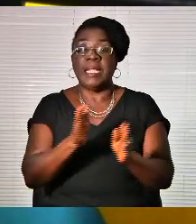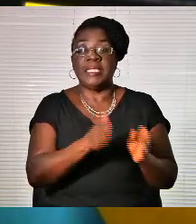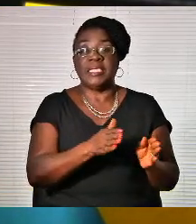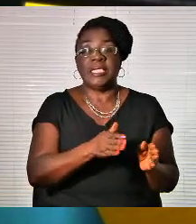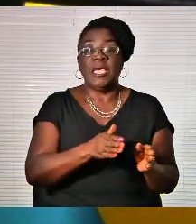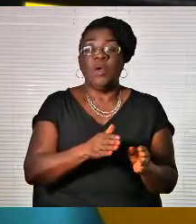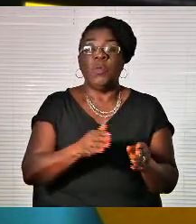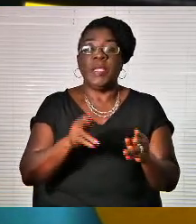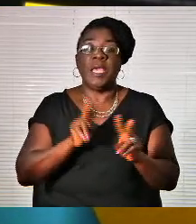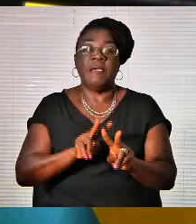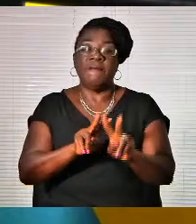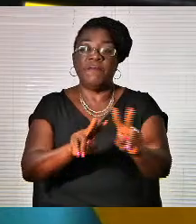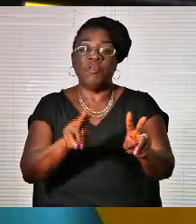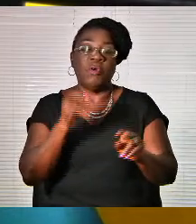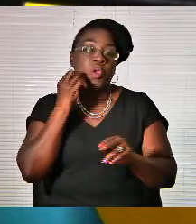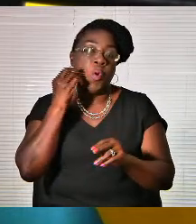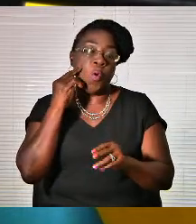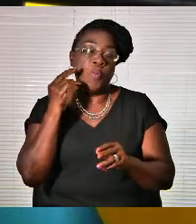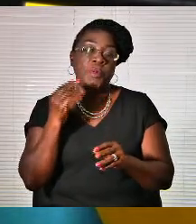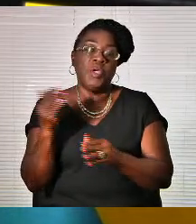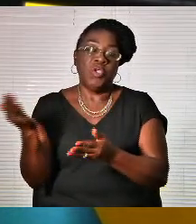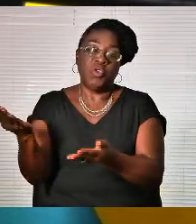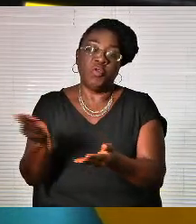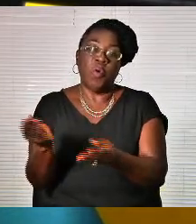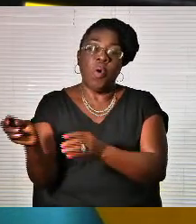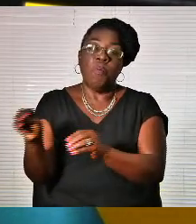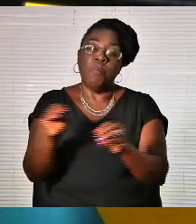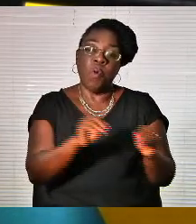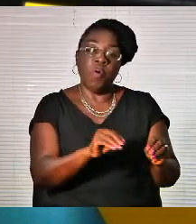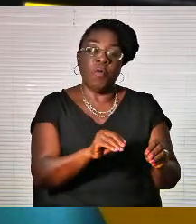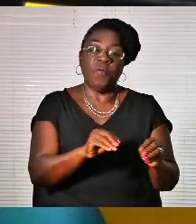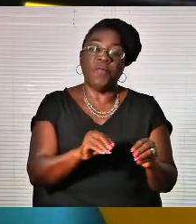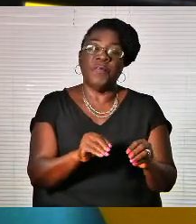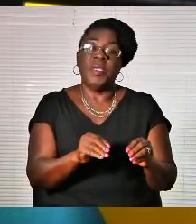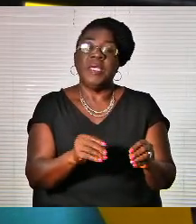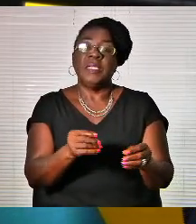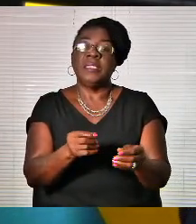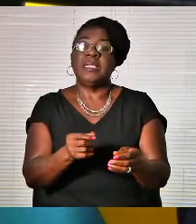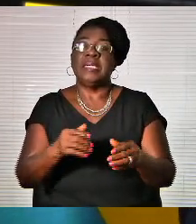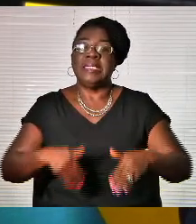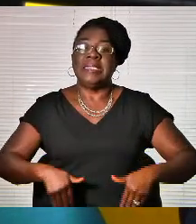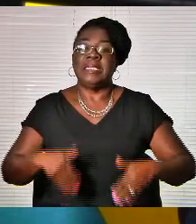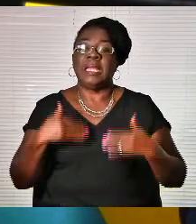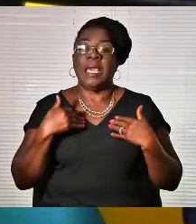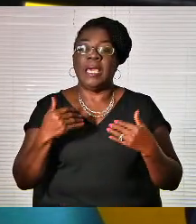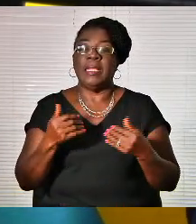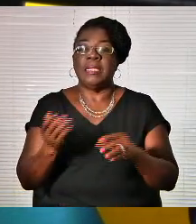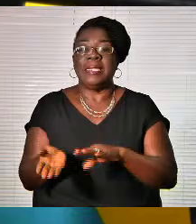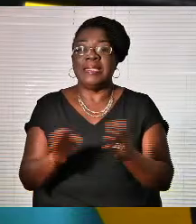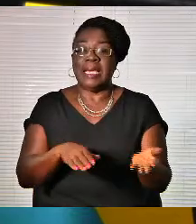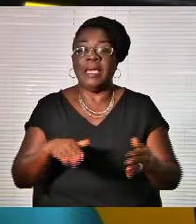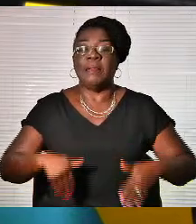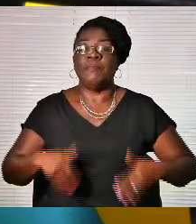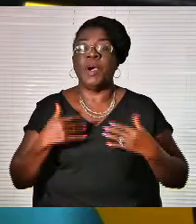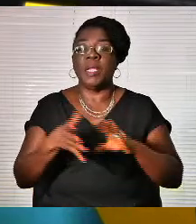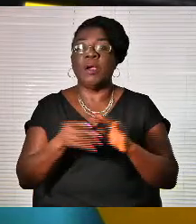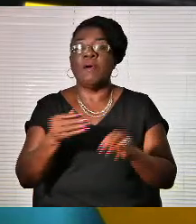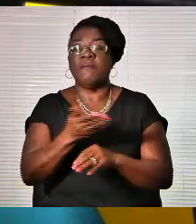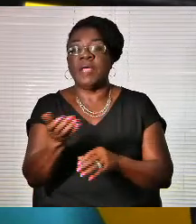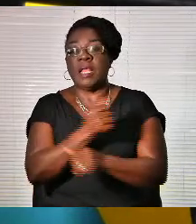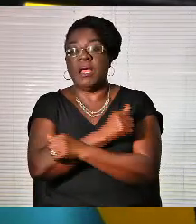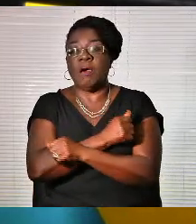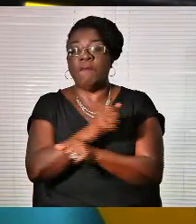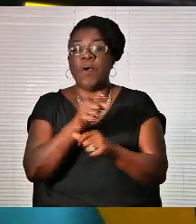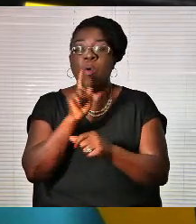and retrieve their loved ones. We are also, again, urging the local mortuary companies